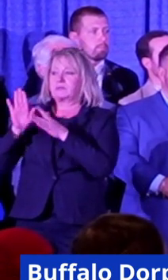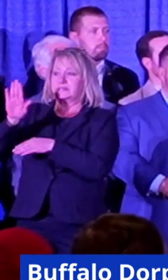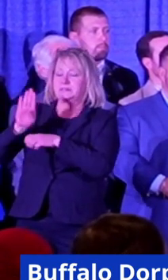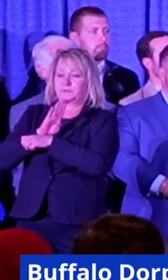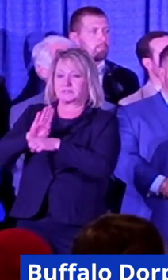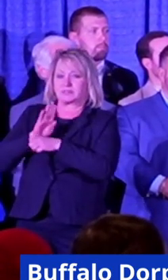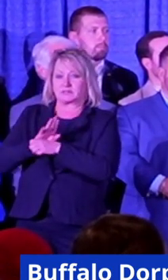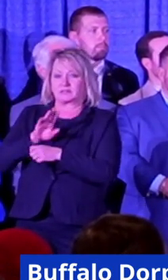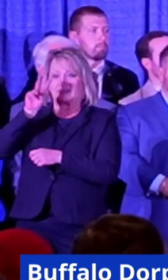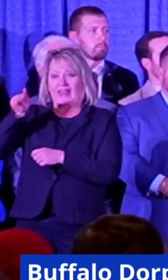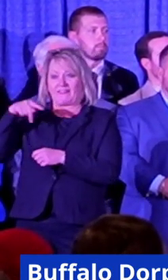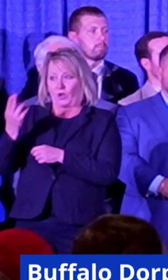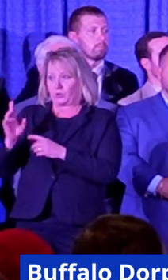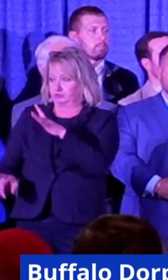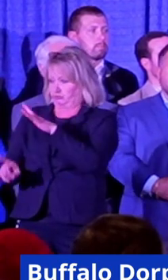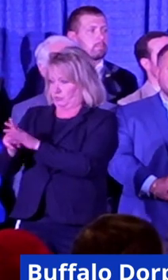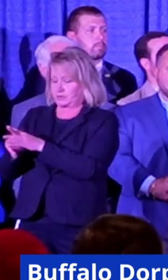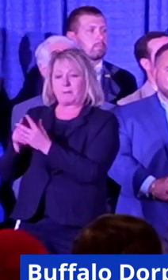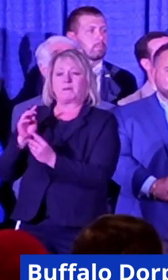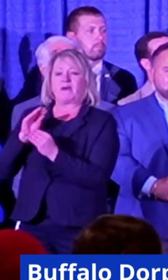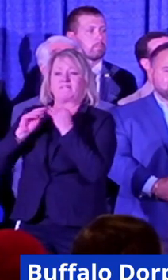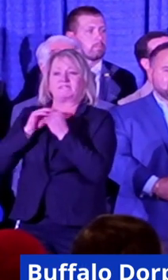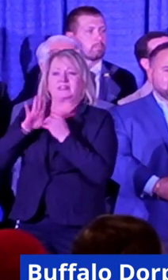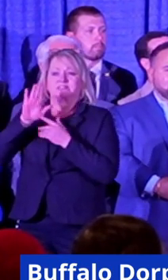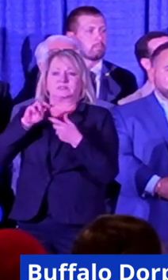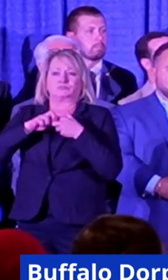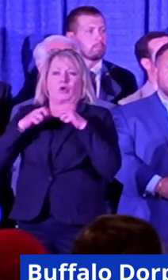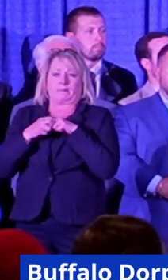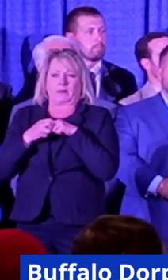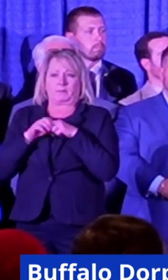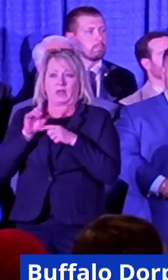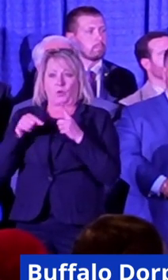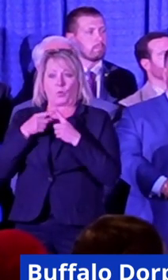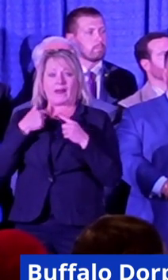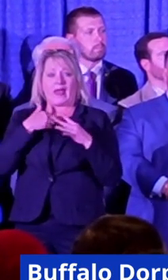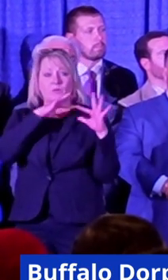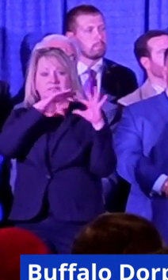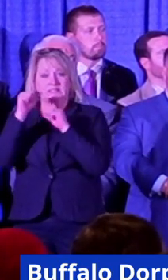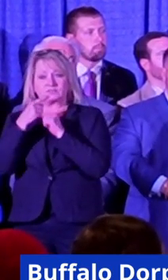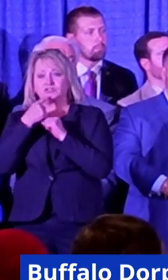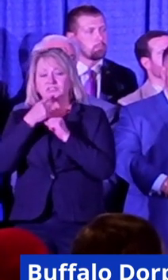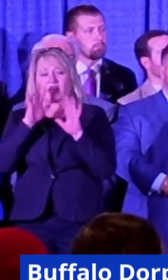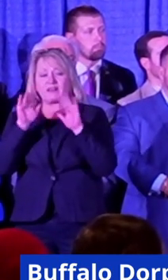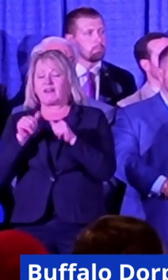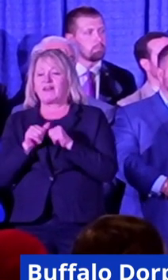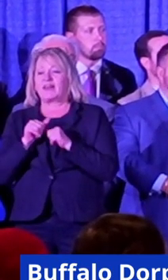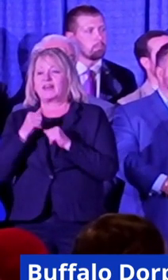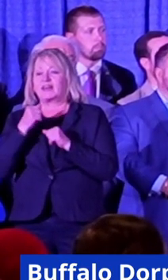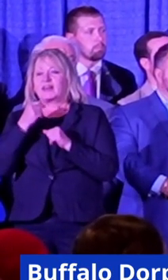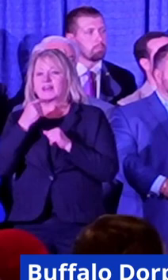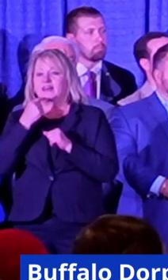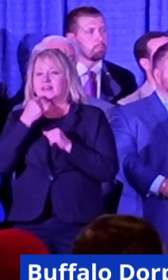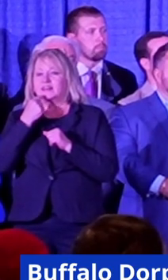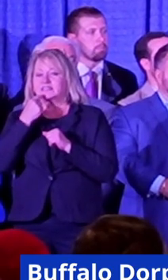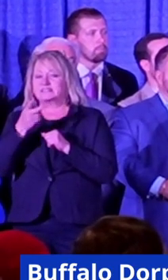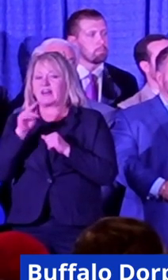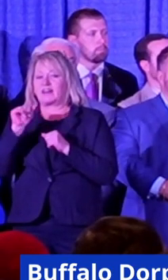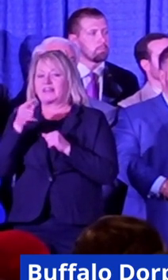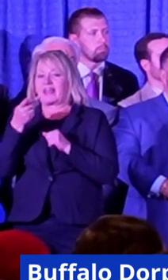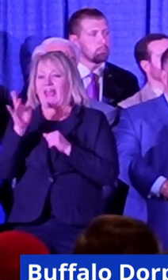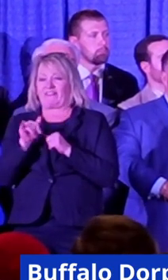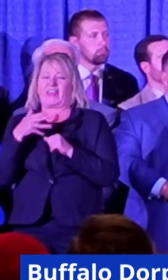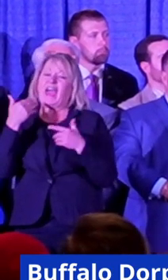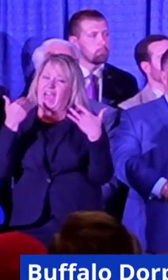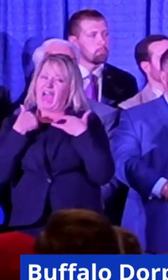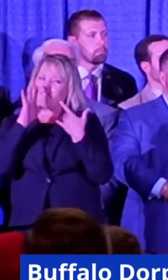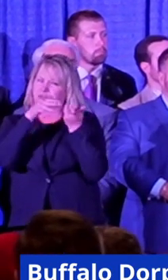Kathy Hochul shows up at his business. She fixed his problems. When I was leaving, she said, "Tell Kathy I got her back